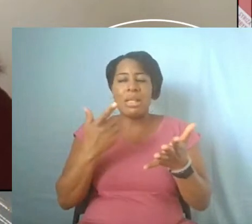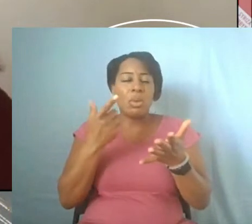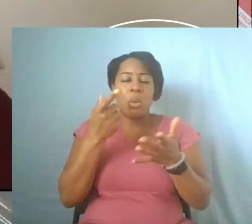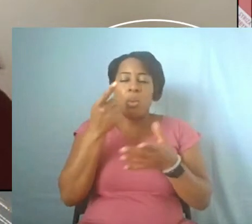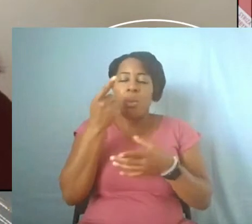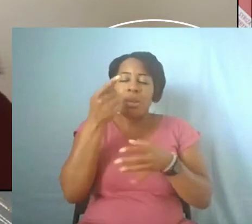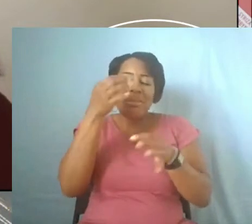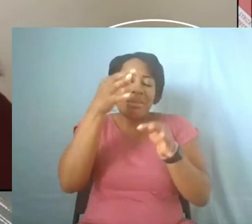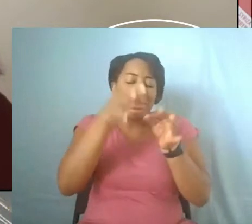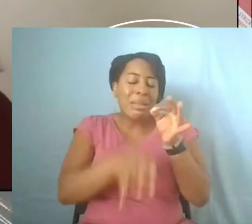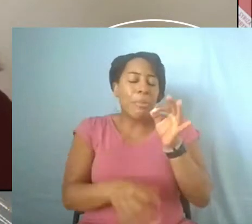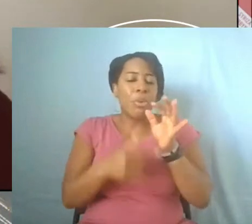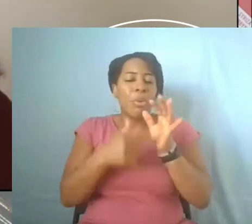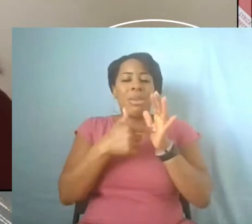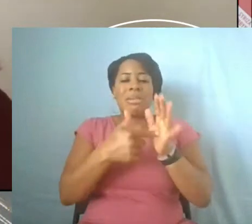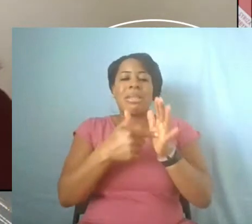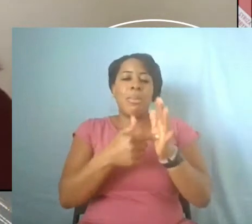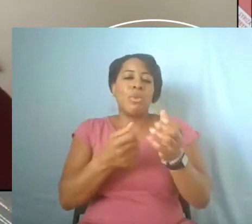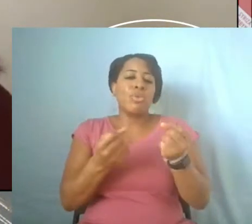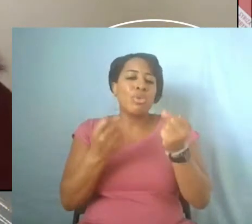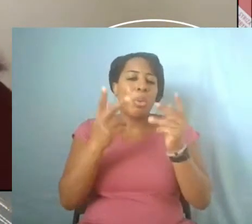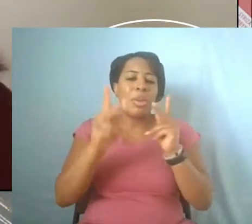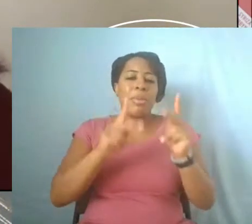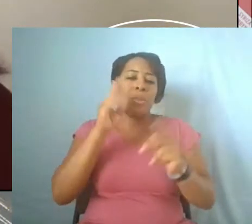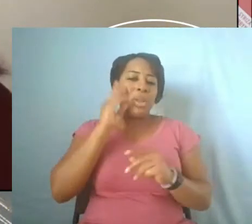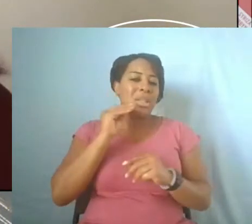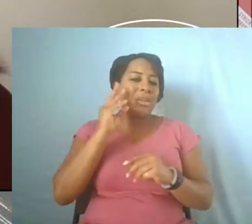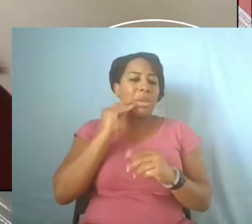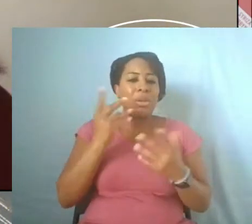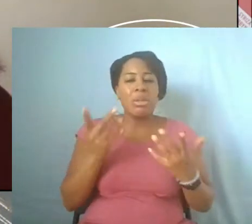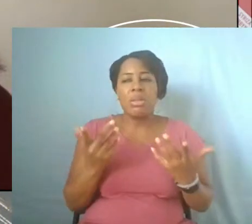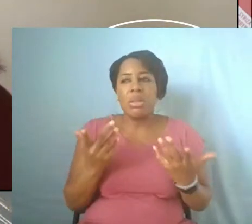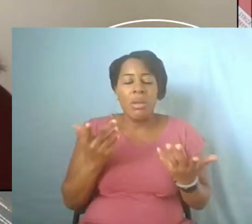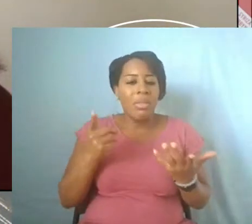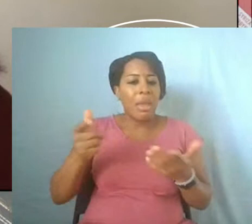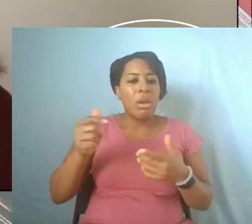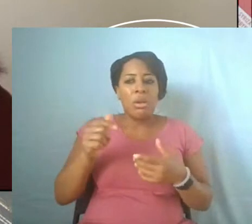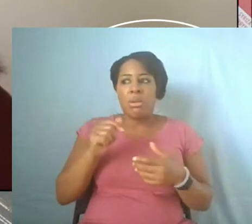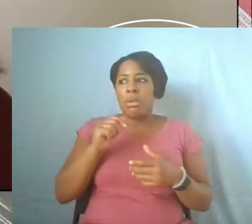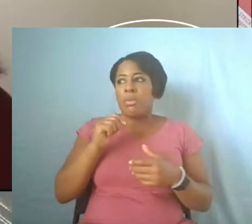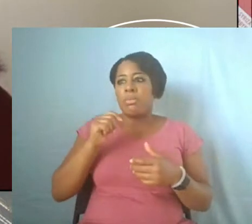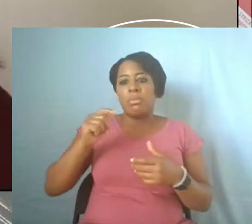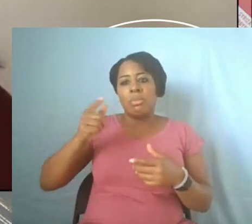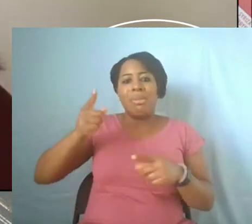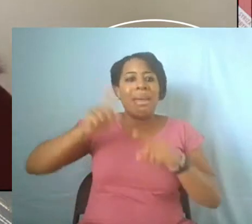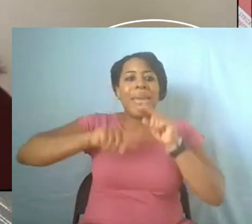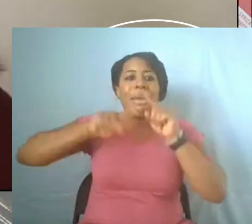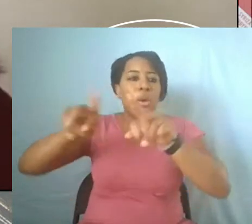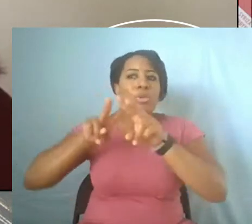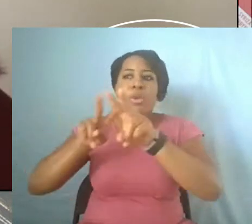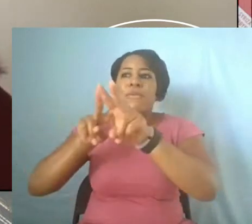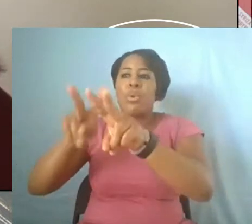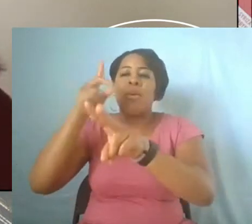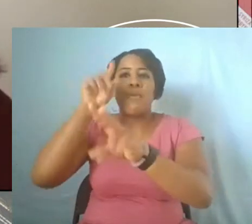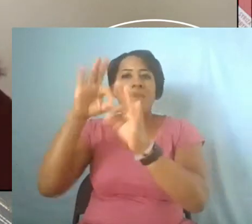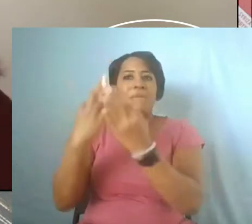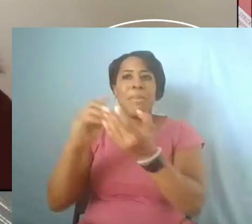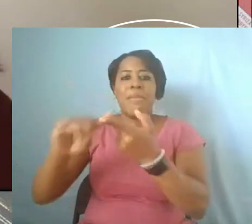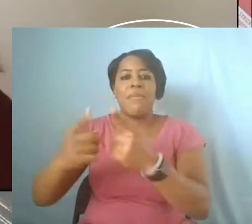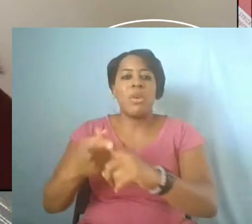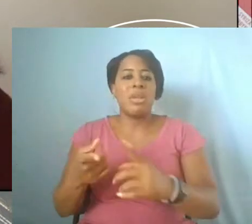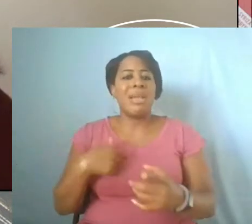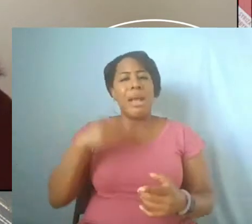it or denied basic things. To go to a funeral for a loved one, I get COVID,